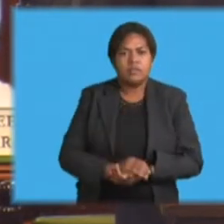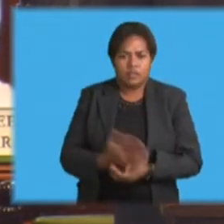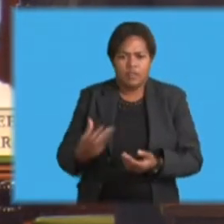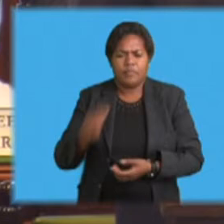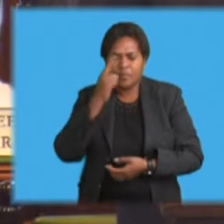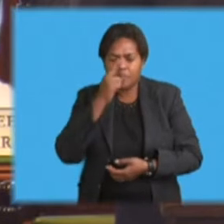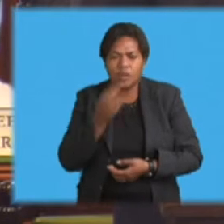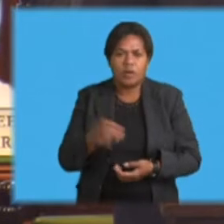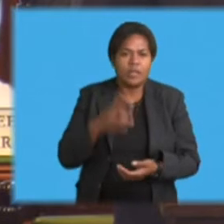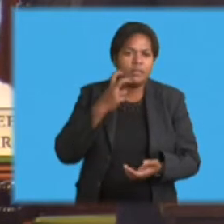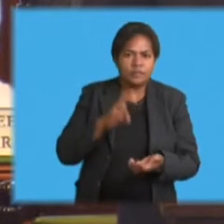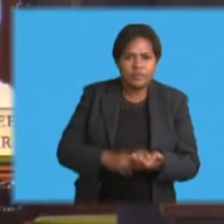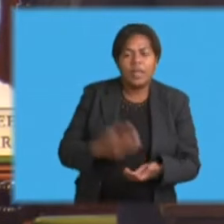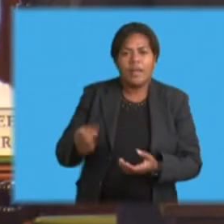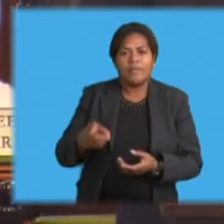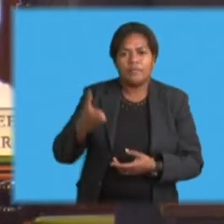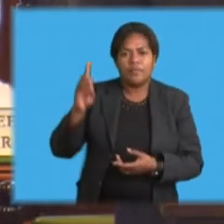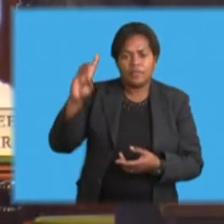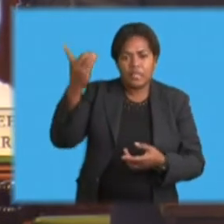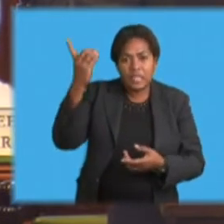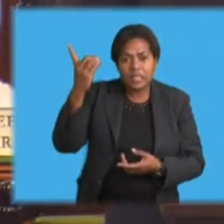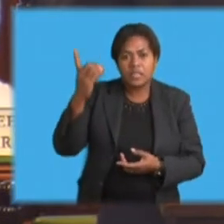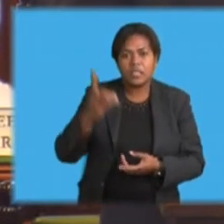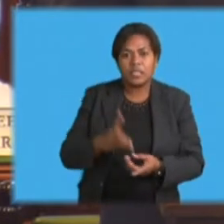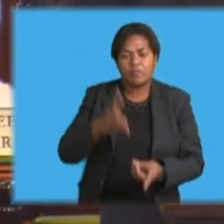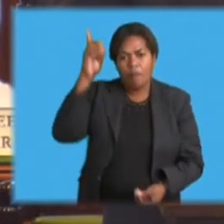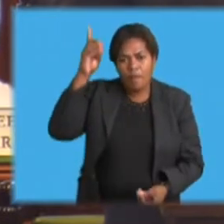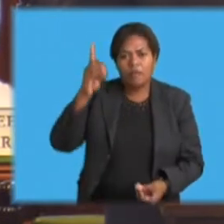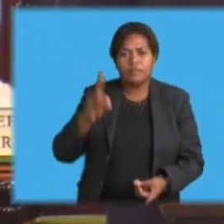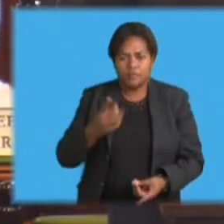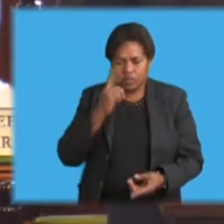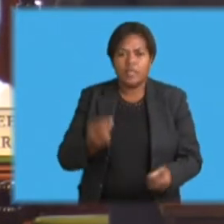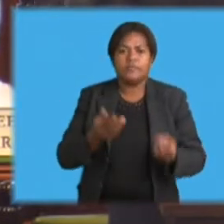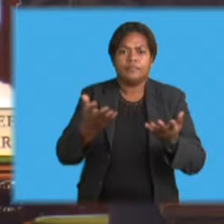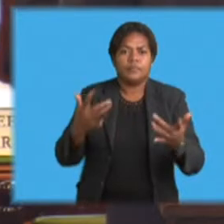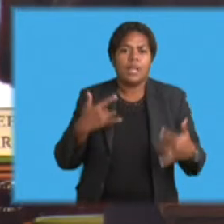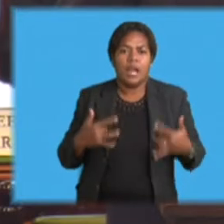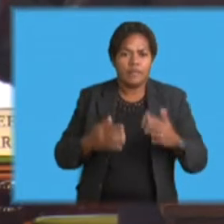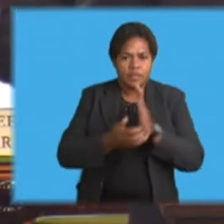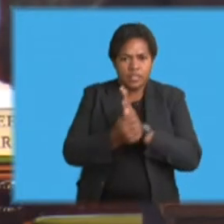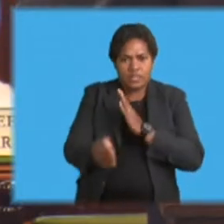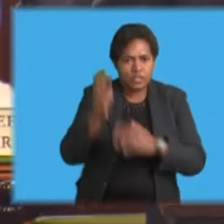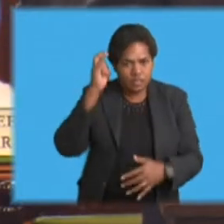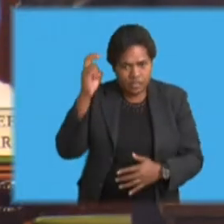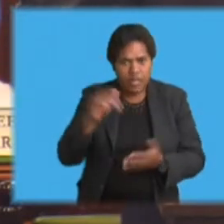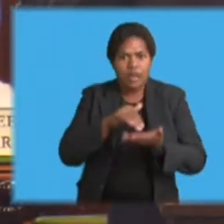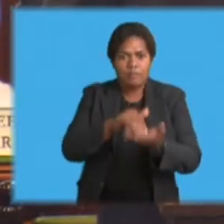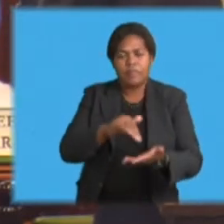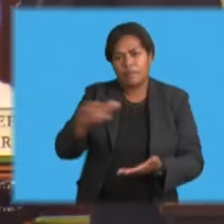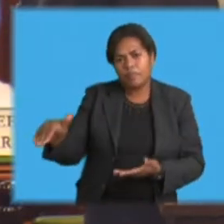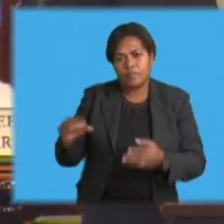Center that already have diplomas or certificates or degrees. These ones we can then just give them the life skills training and help them to find employment.